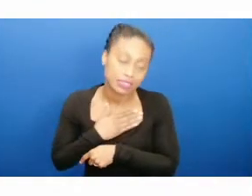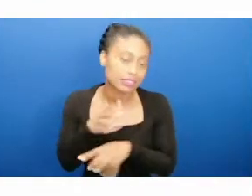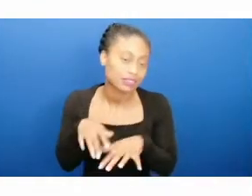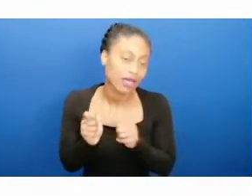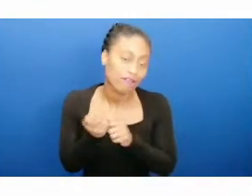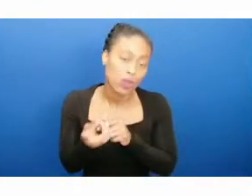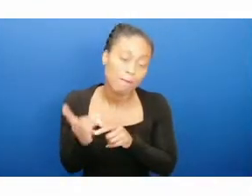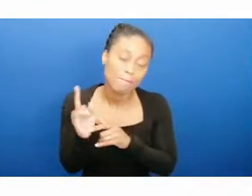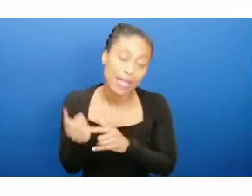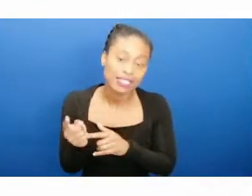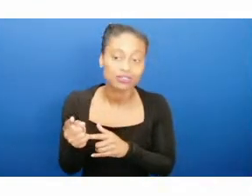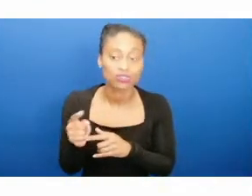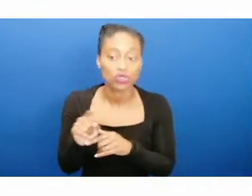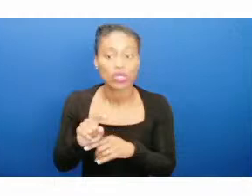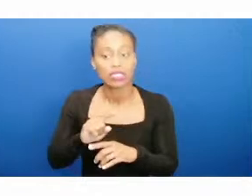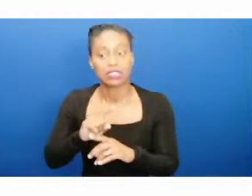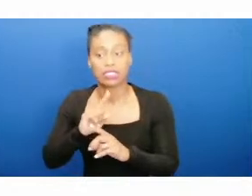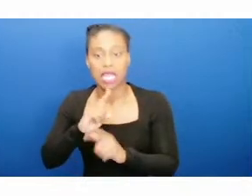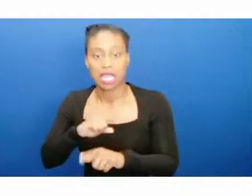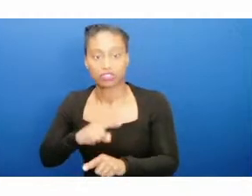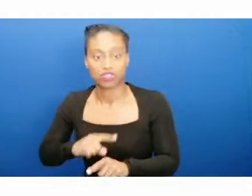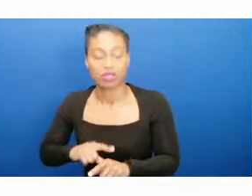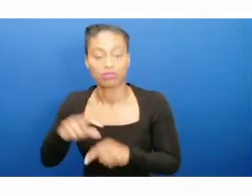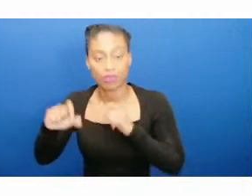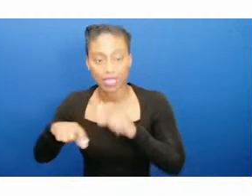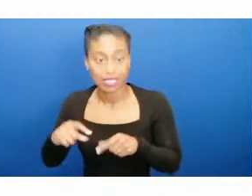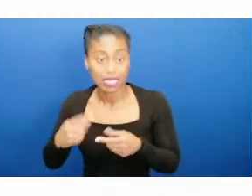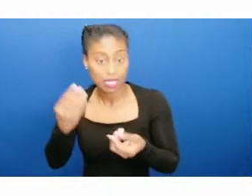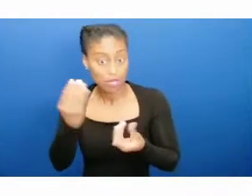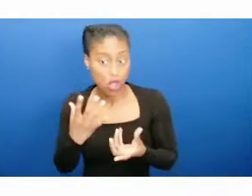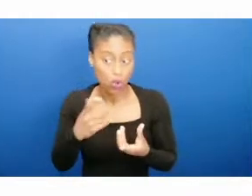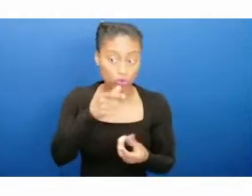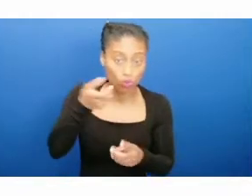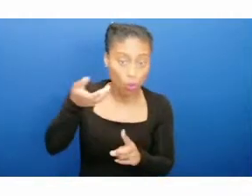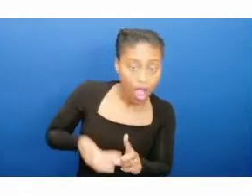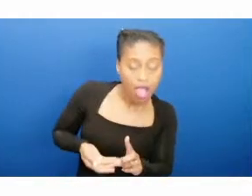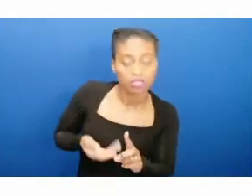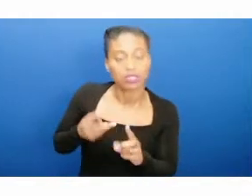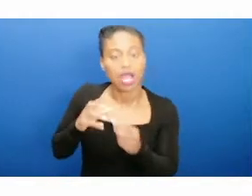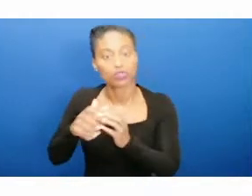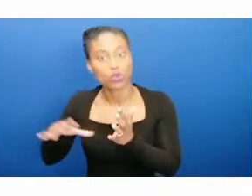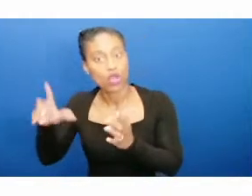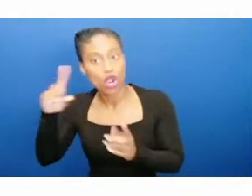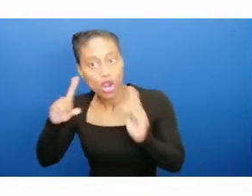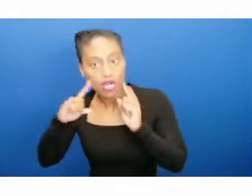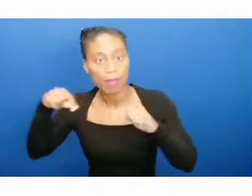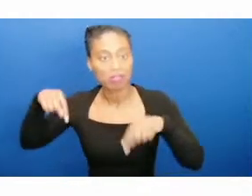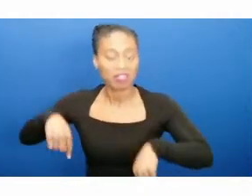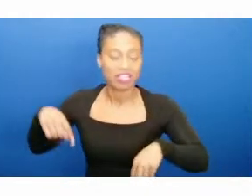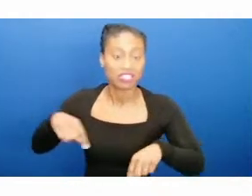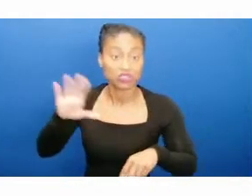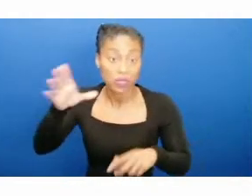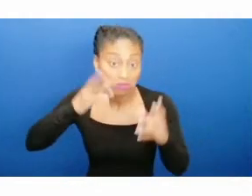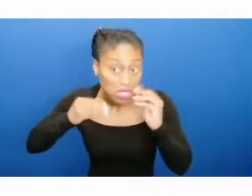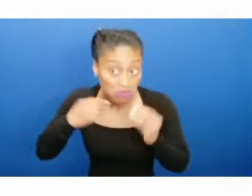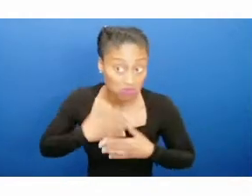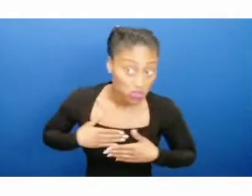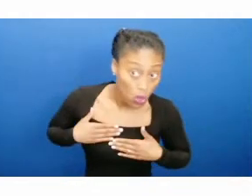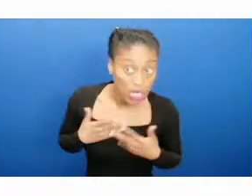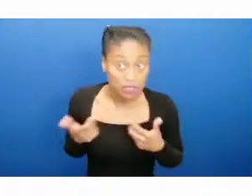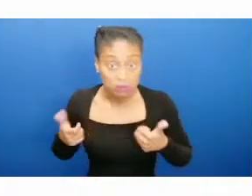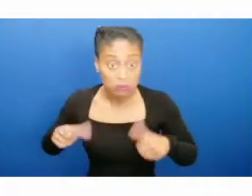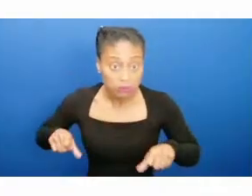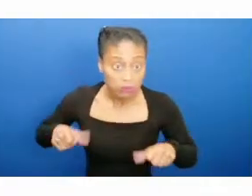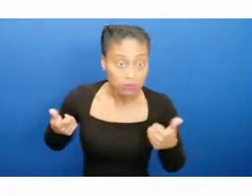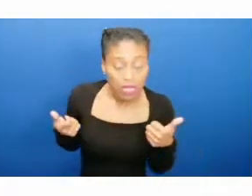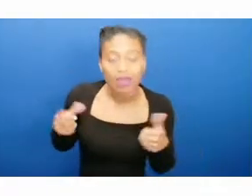you, how you learned about Veguary, and how your experience was. And also be on the lookout, because we